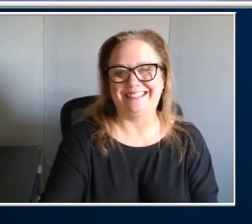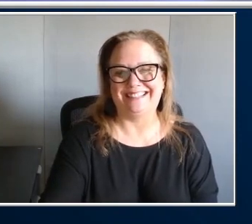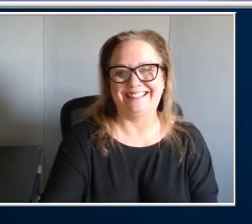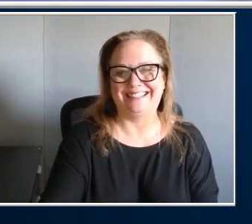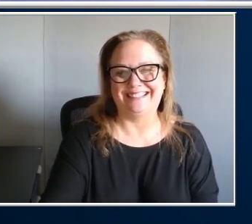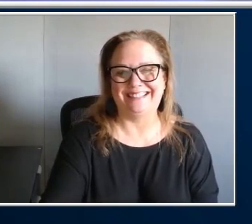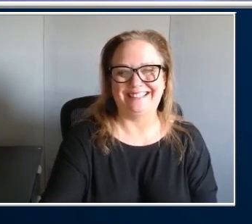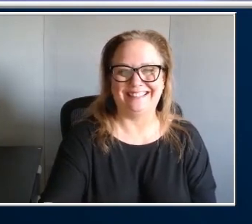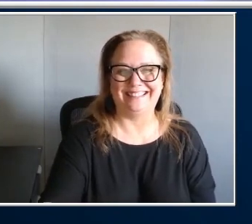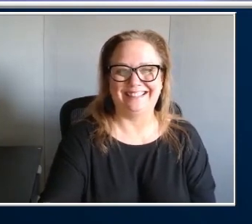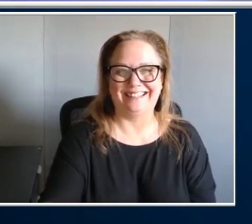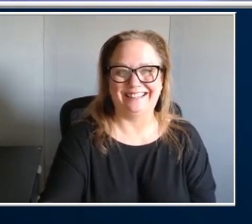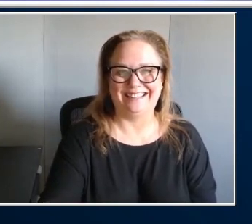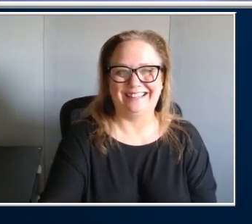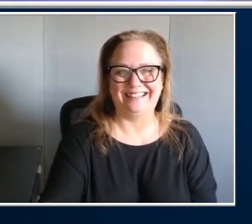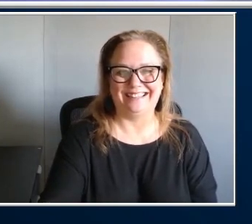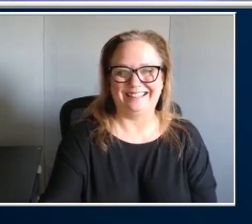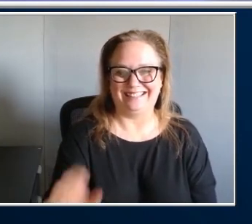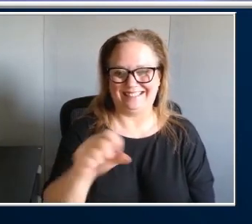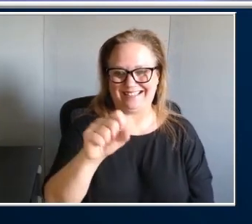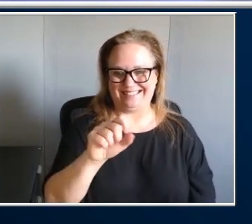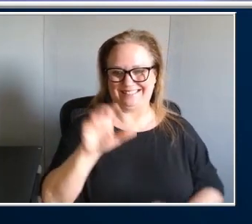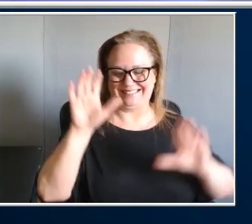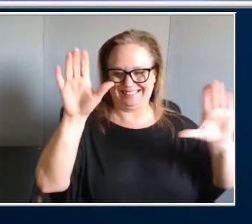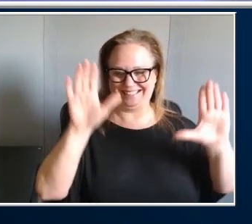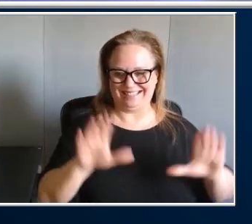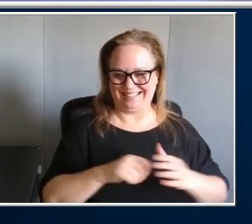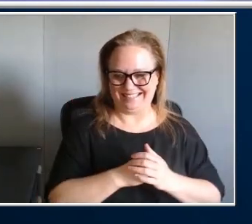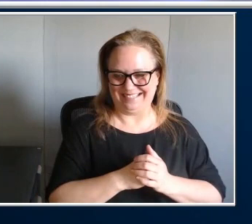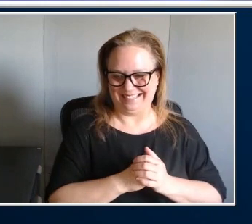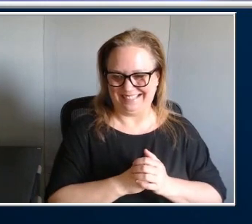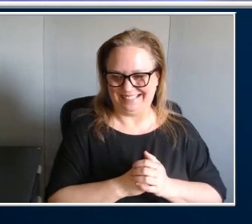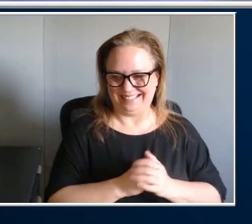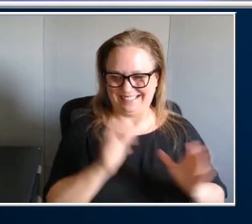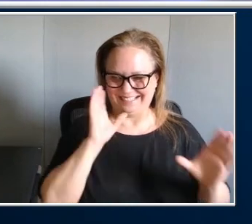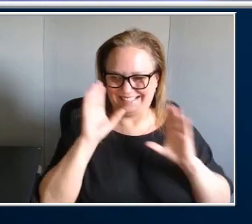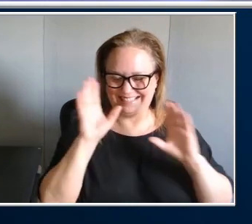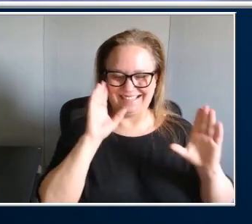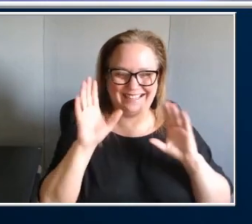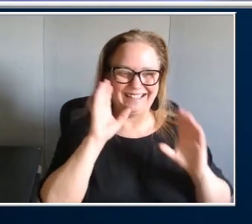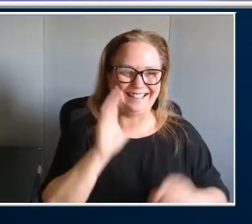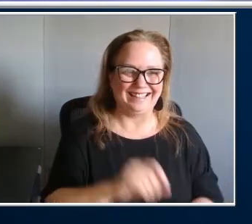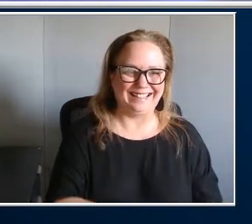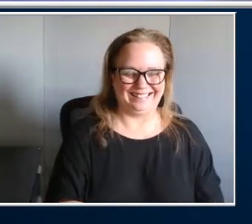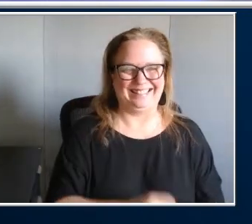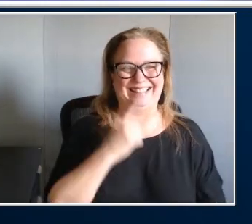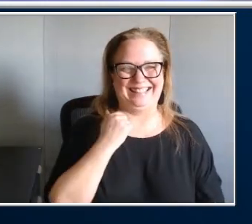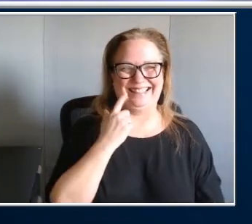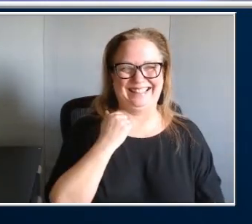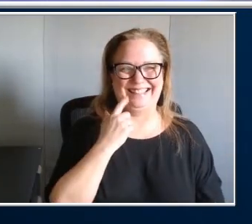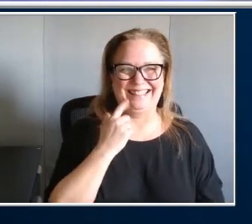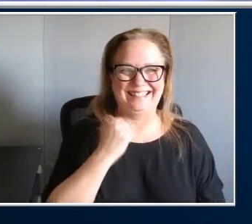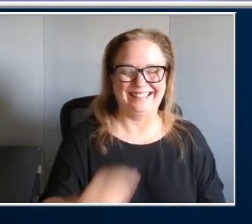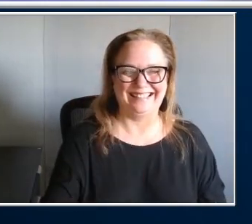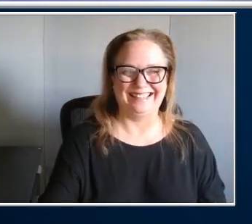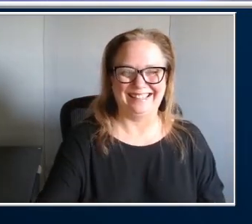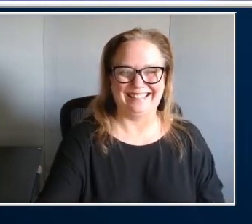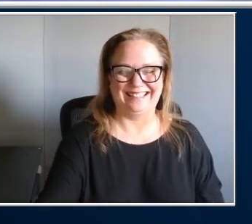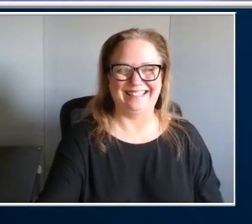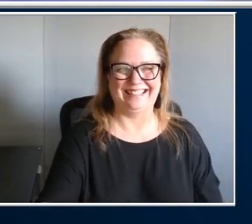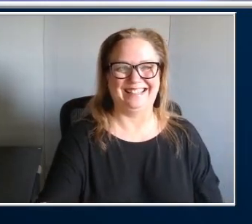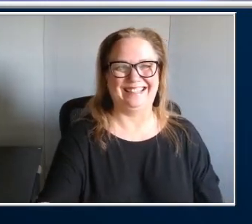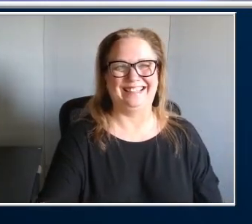Yes. There you go. All right, brother. Say hi. I like it. Oh, there you go. He's doing what babies